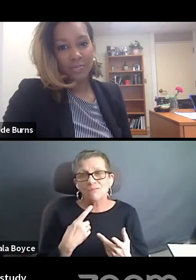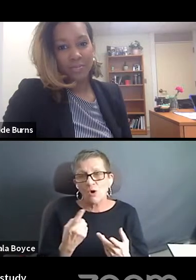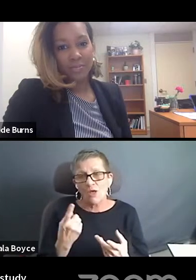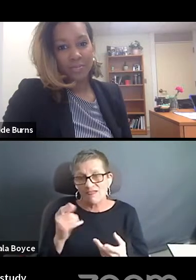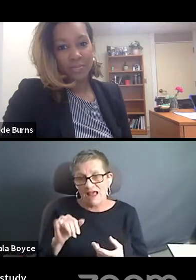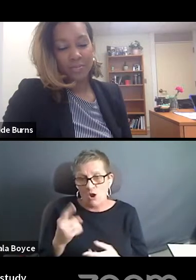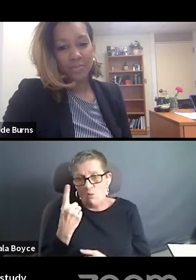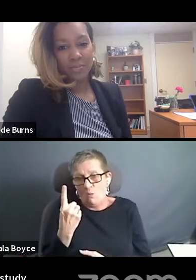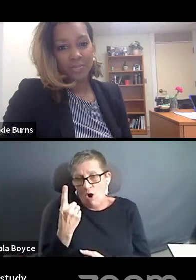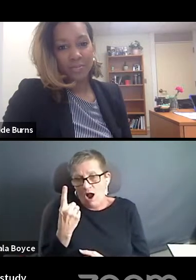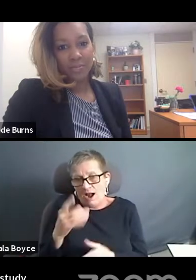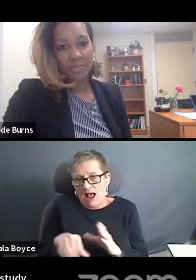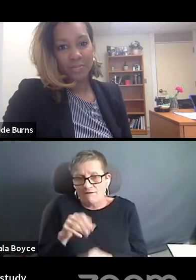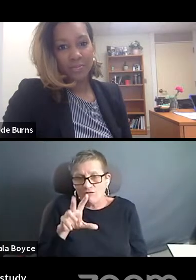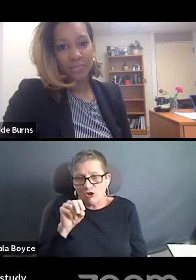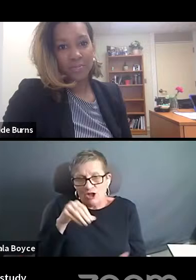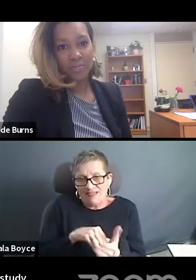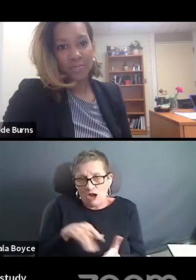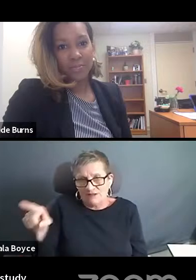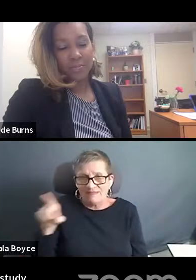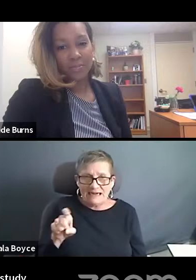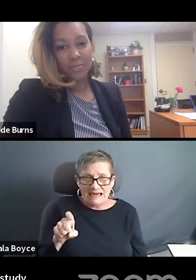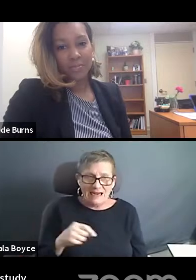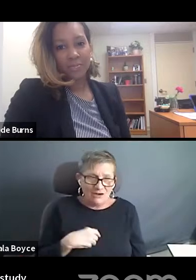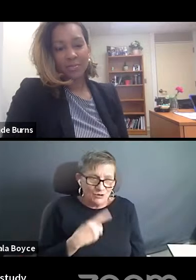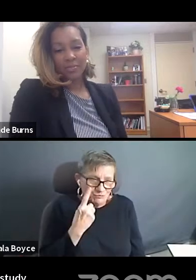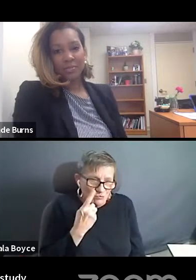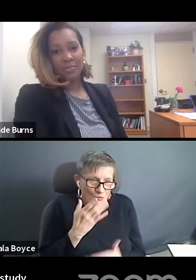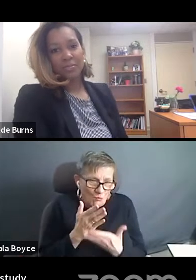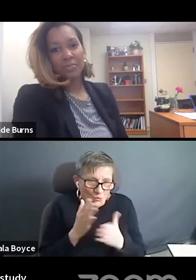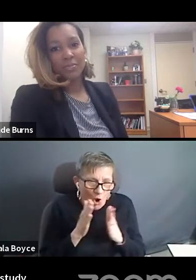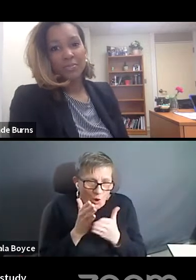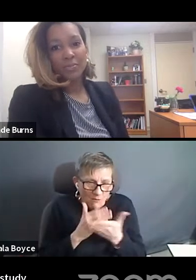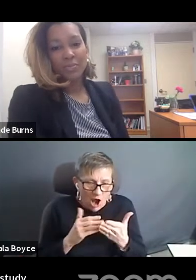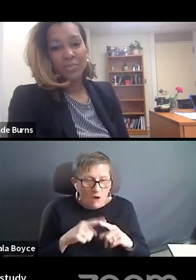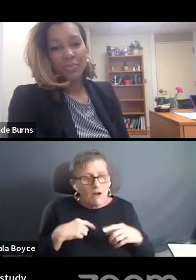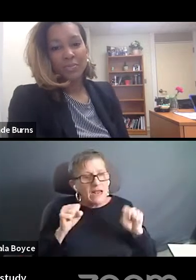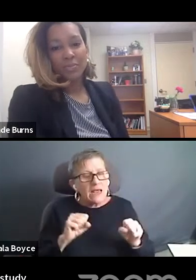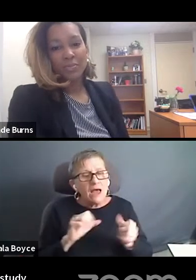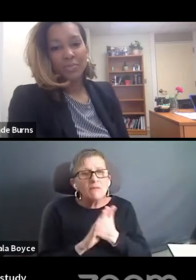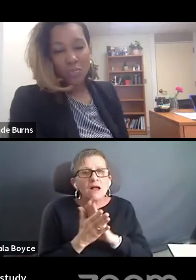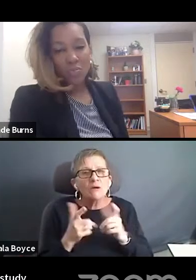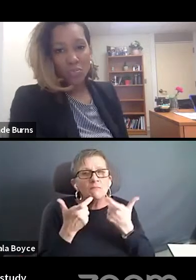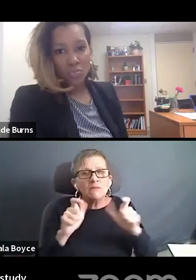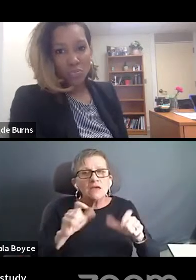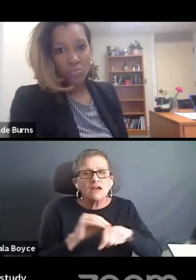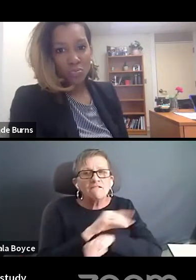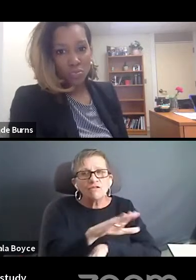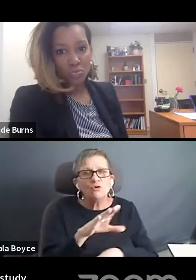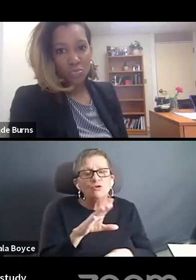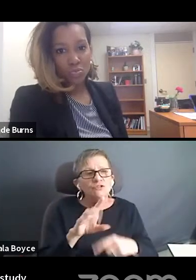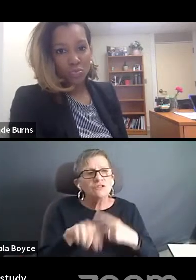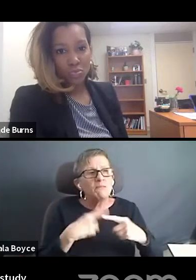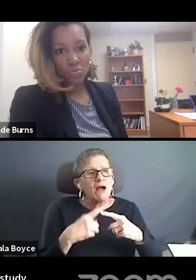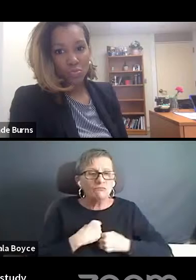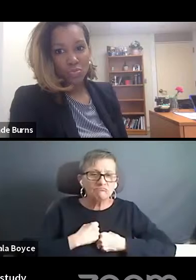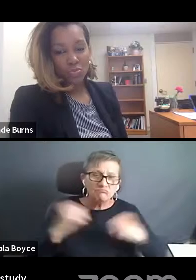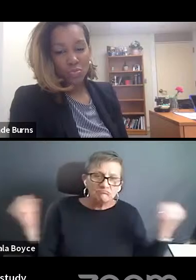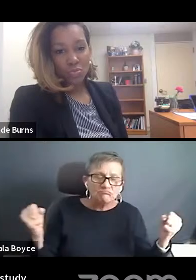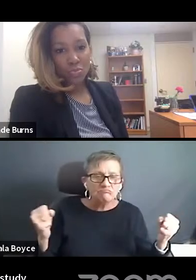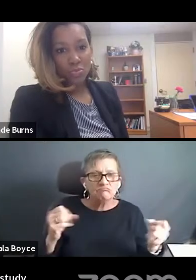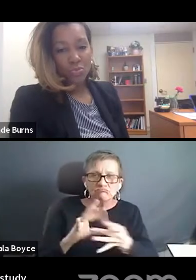need, that's a small portion I can do. But I can have a bigger influence by being public about getting